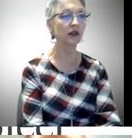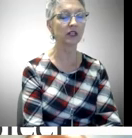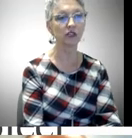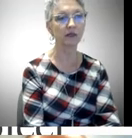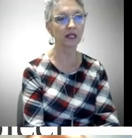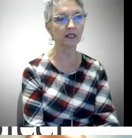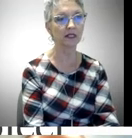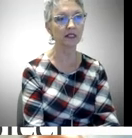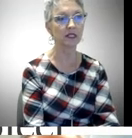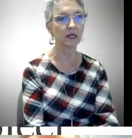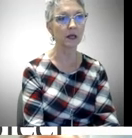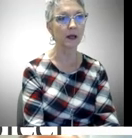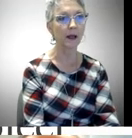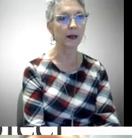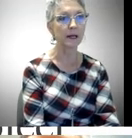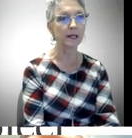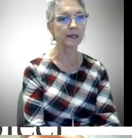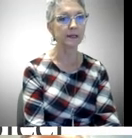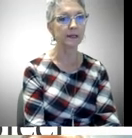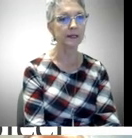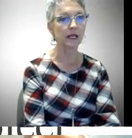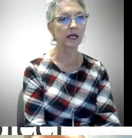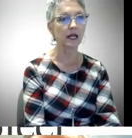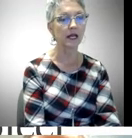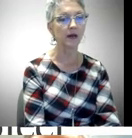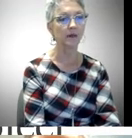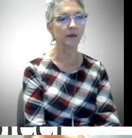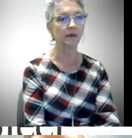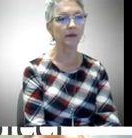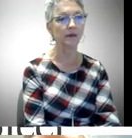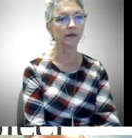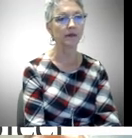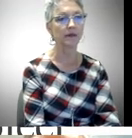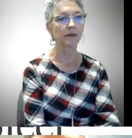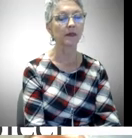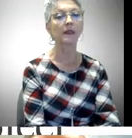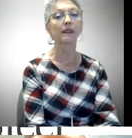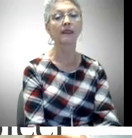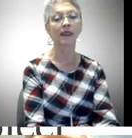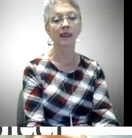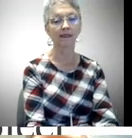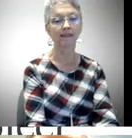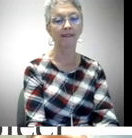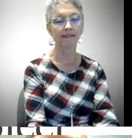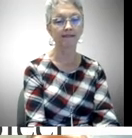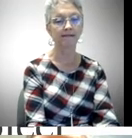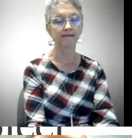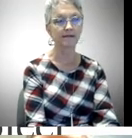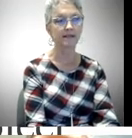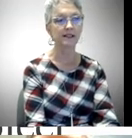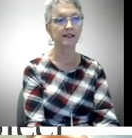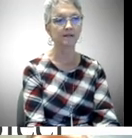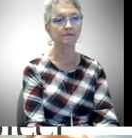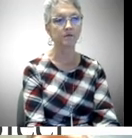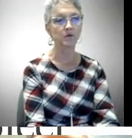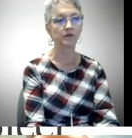with guardianship in Texas? I think the problem we have are with the lawyers. And not only the lawyers for the